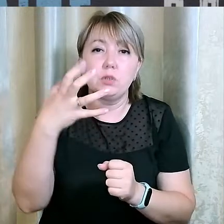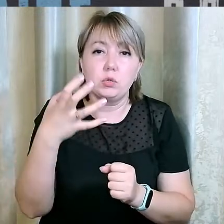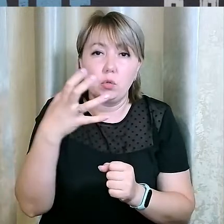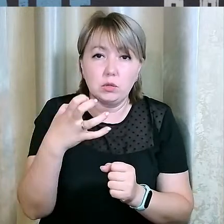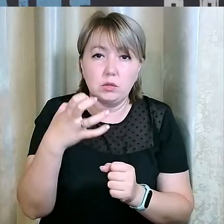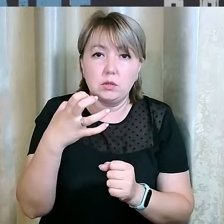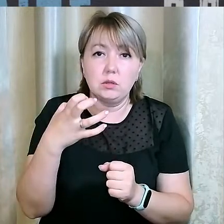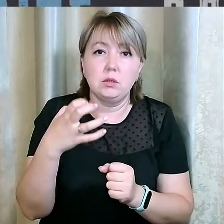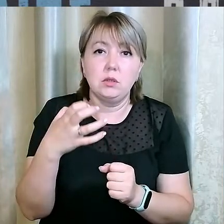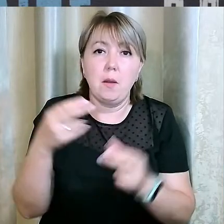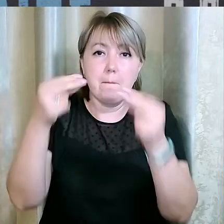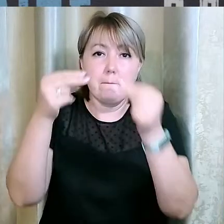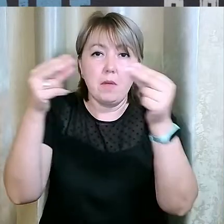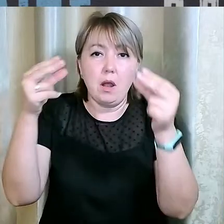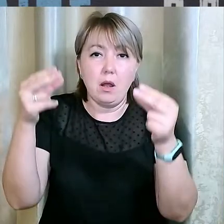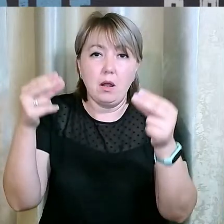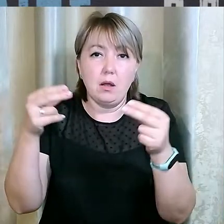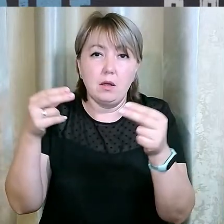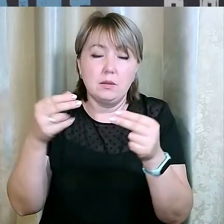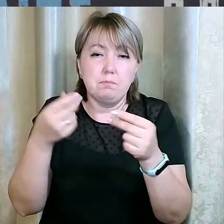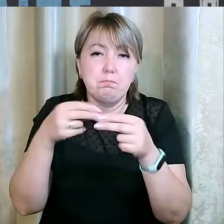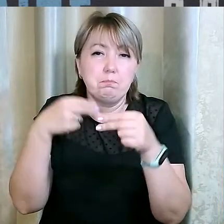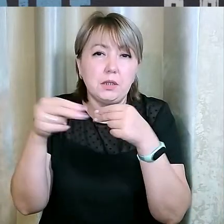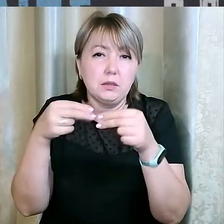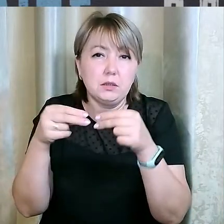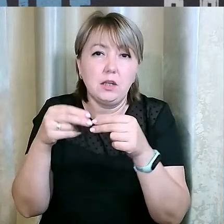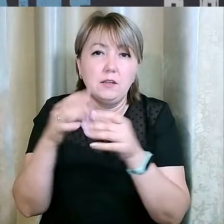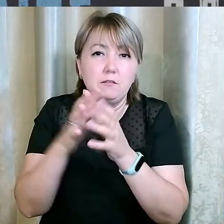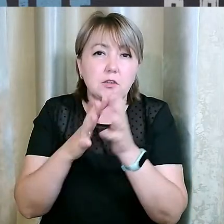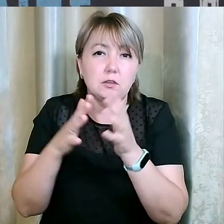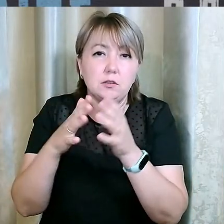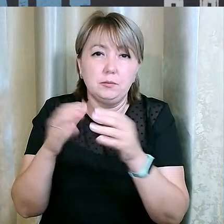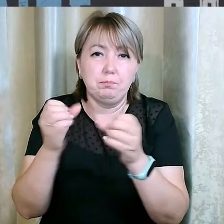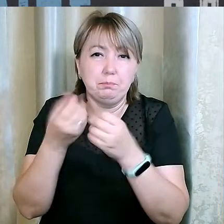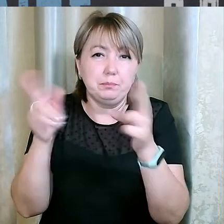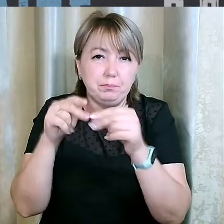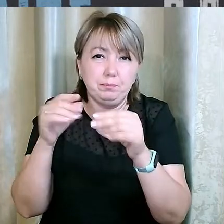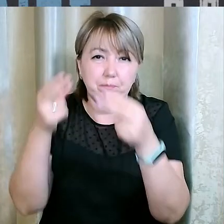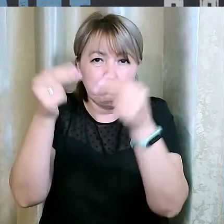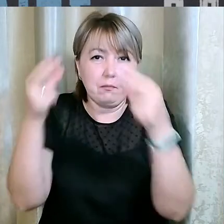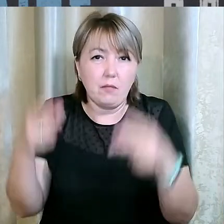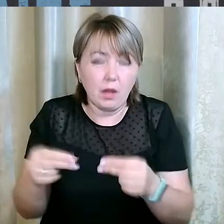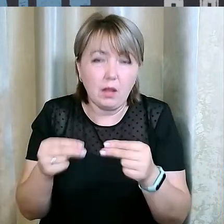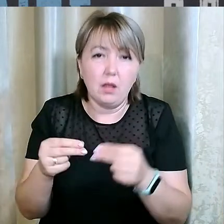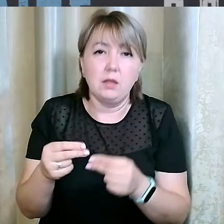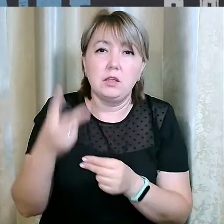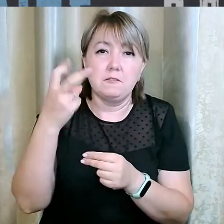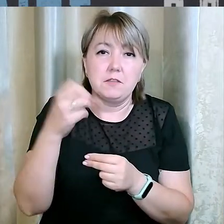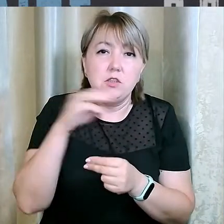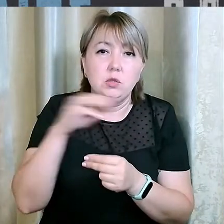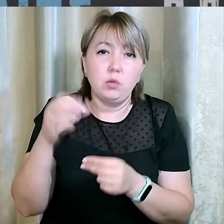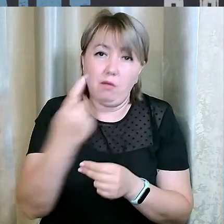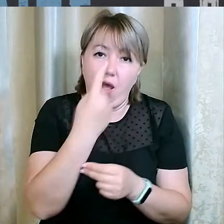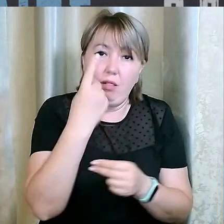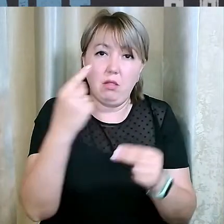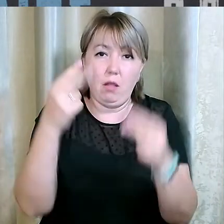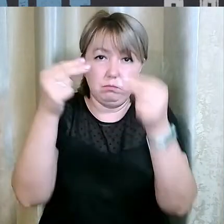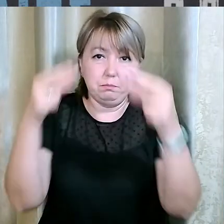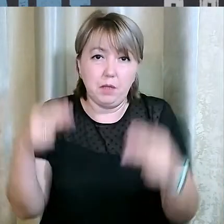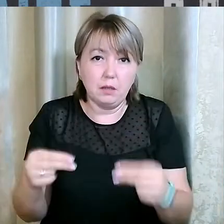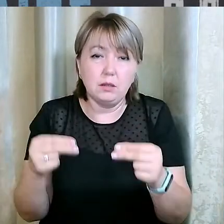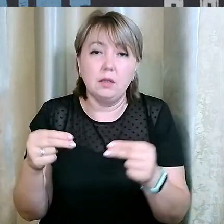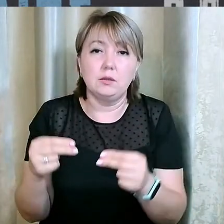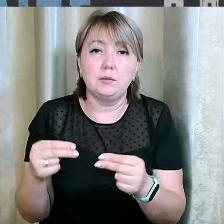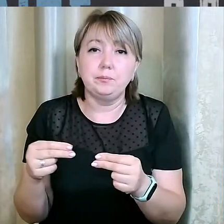support, agricultural producers of the region received about 1,500 polyethylene sleeves for field storage of grain